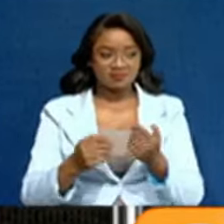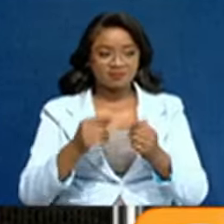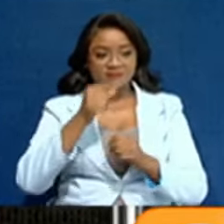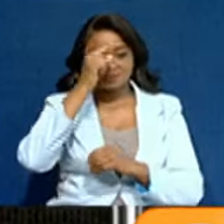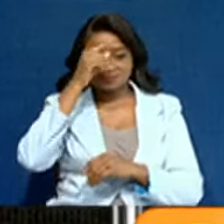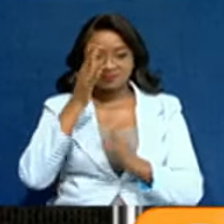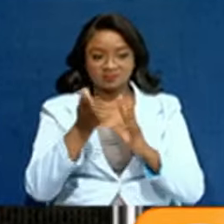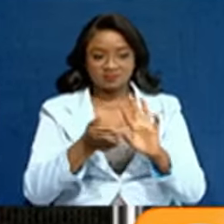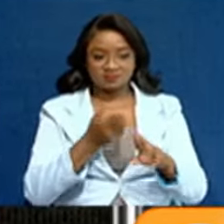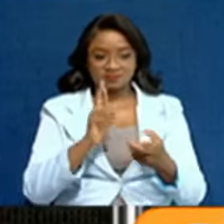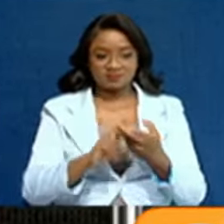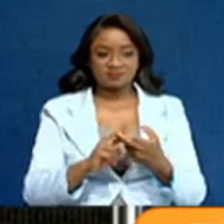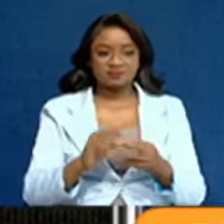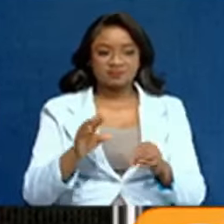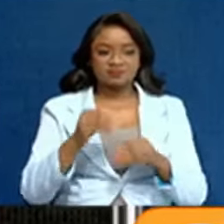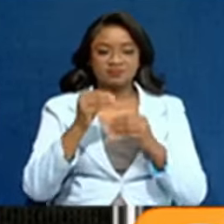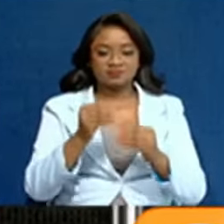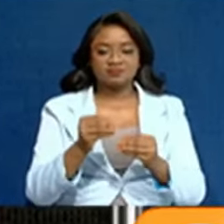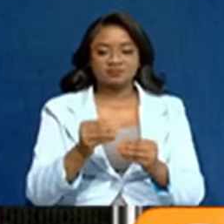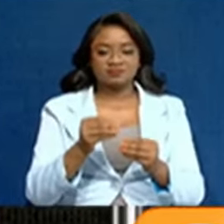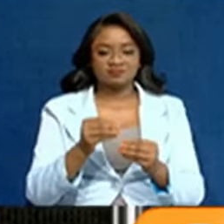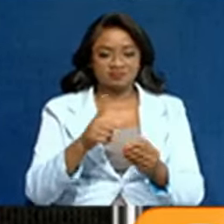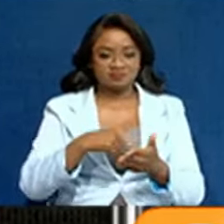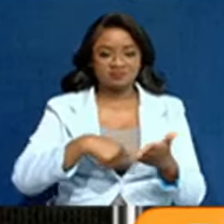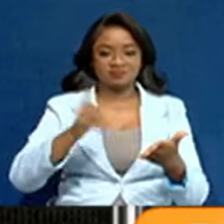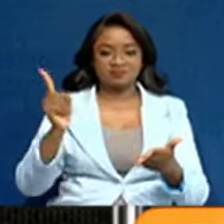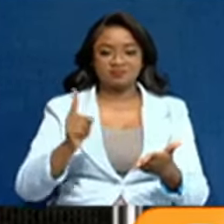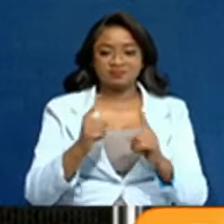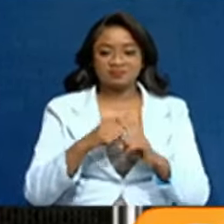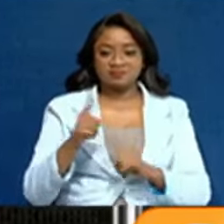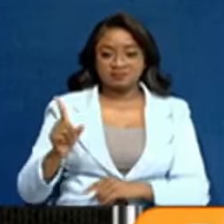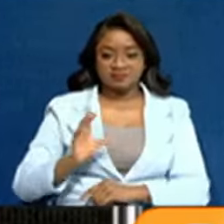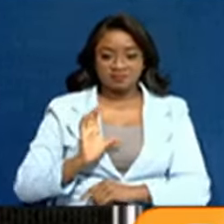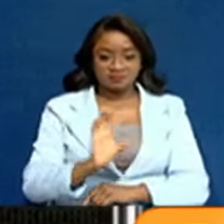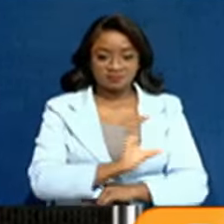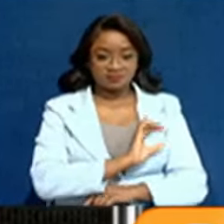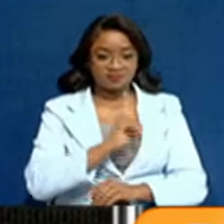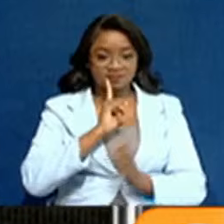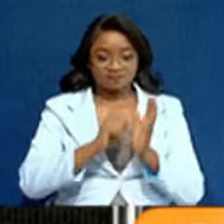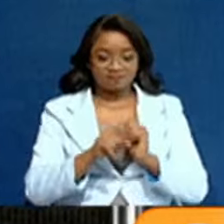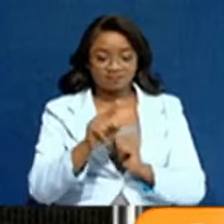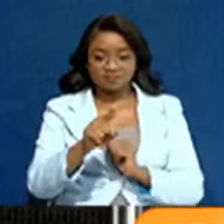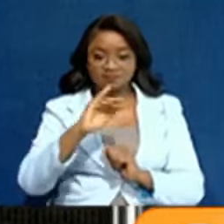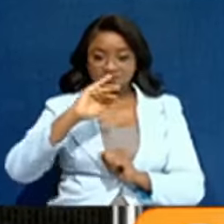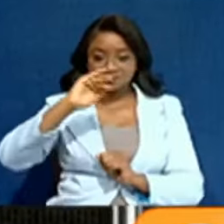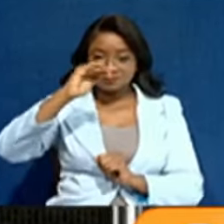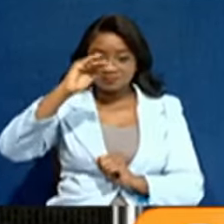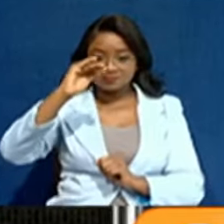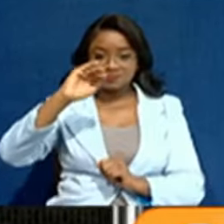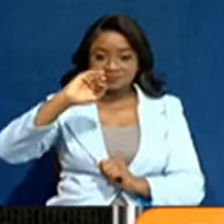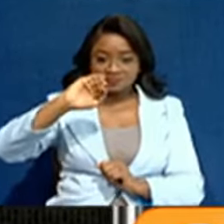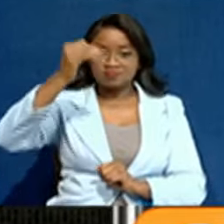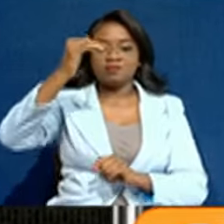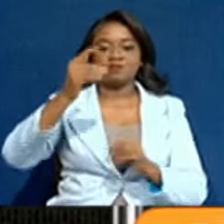Relations giving the push a clean bill of health. The committee said the town meets the criteria set out in Section 5 of the